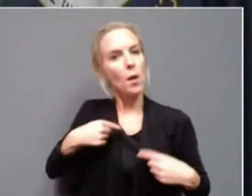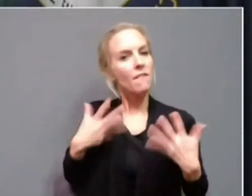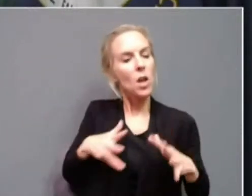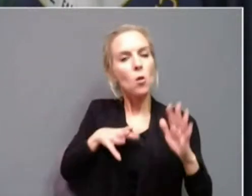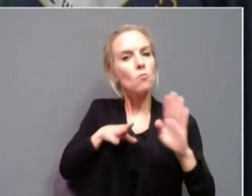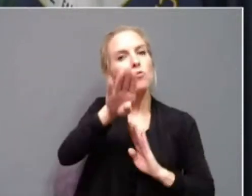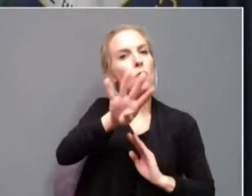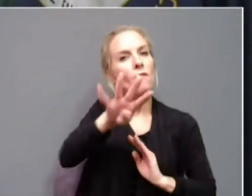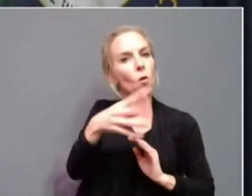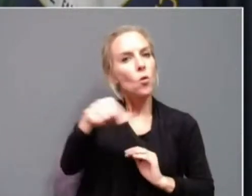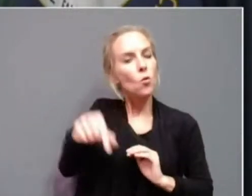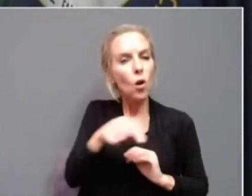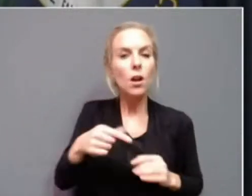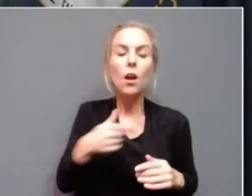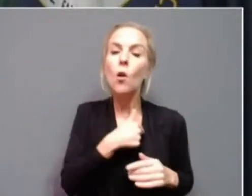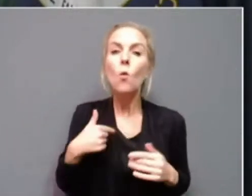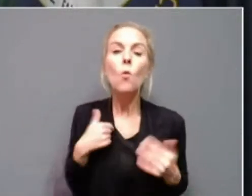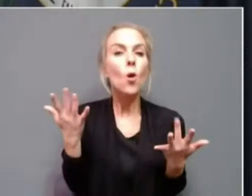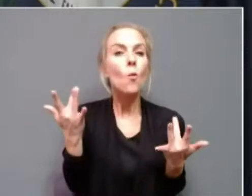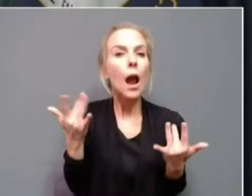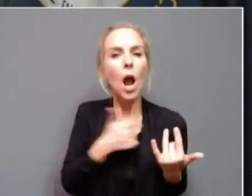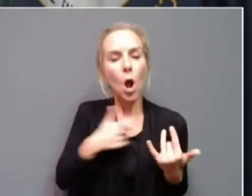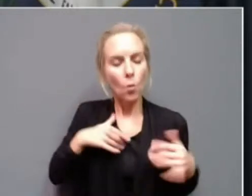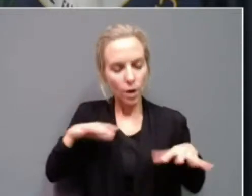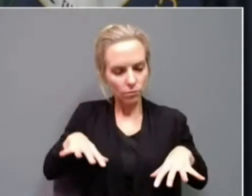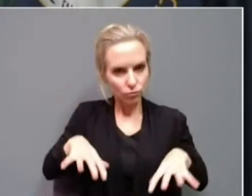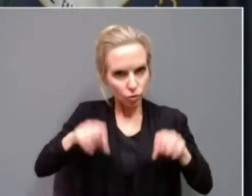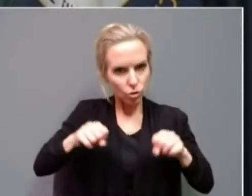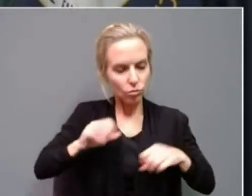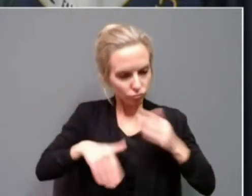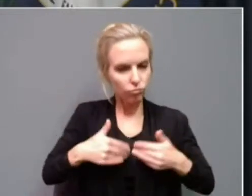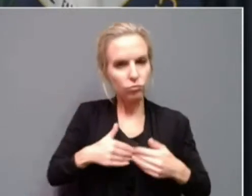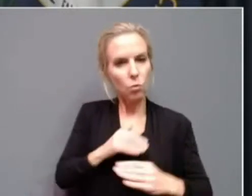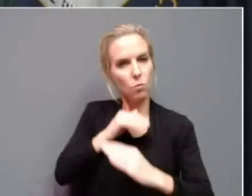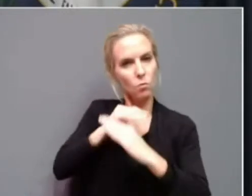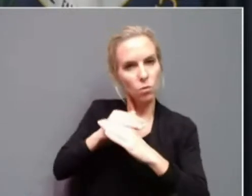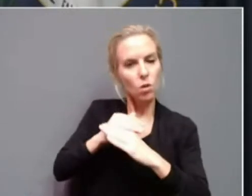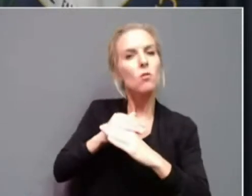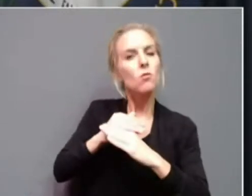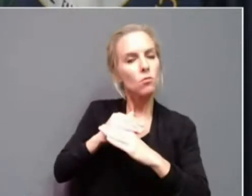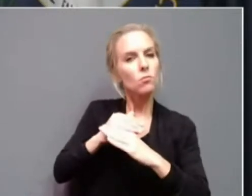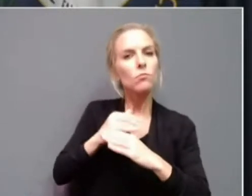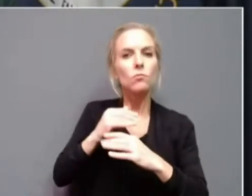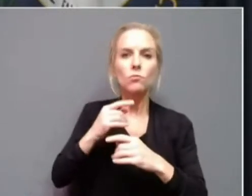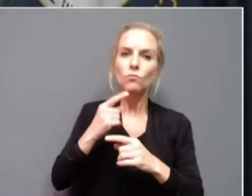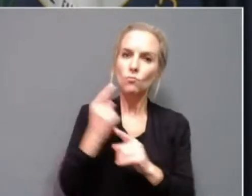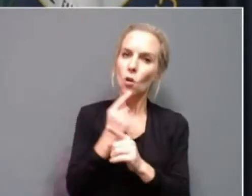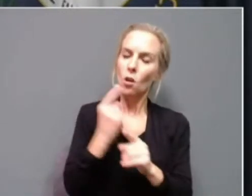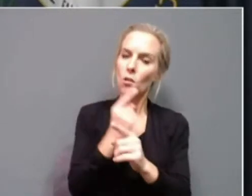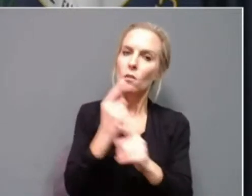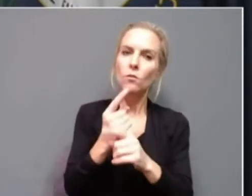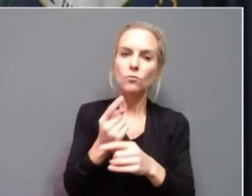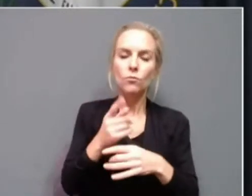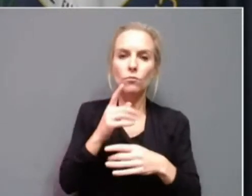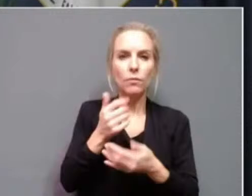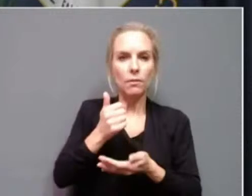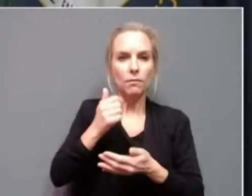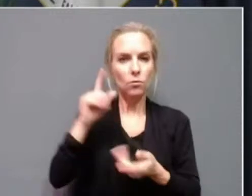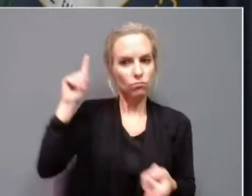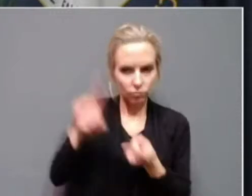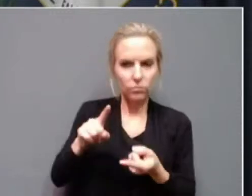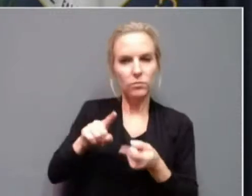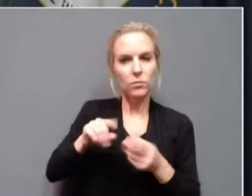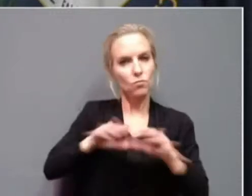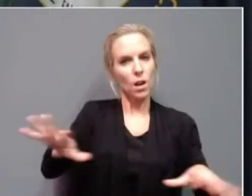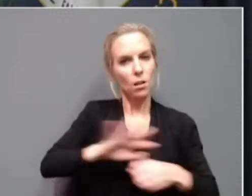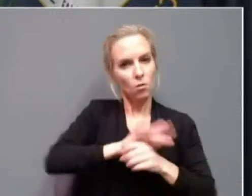related to the precautions that we took as a state to prevent the spread of the COVID-19 virus. These